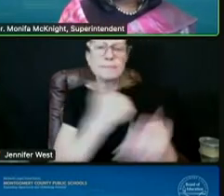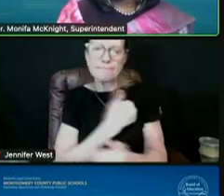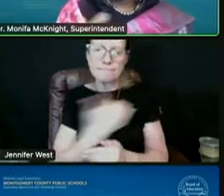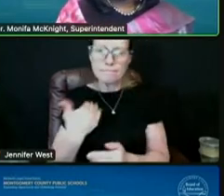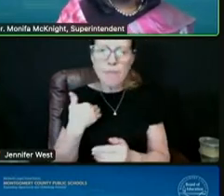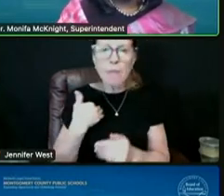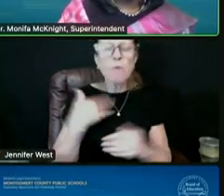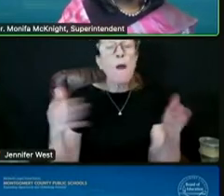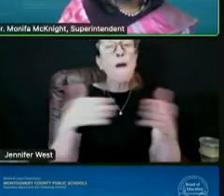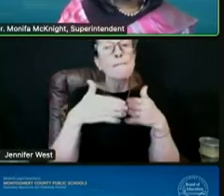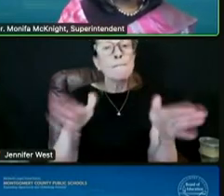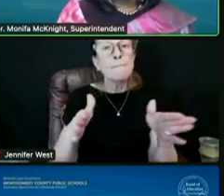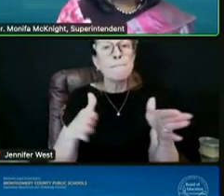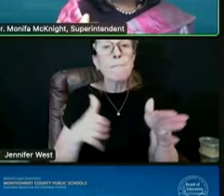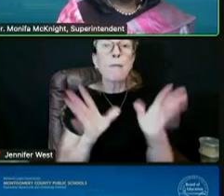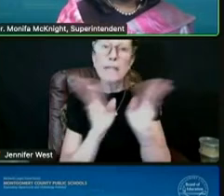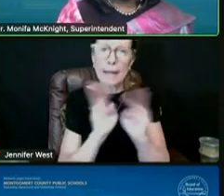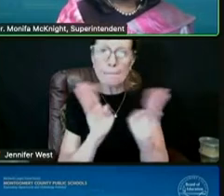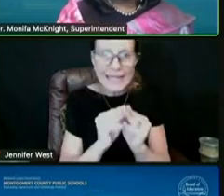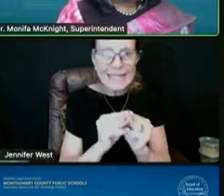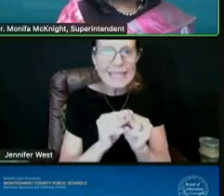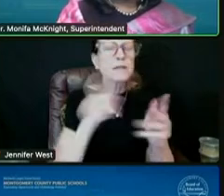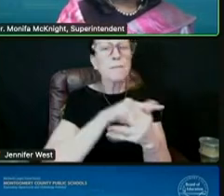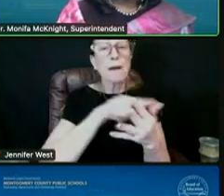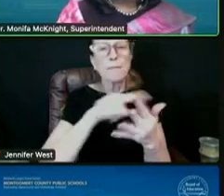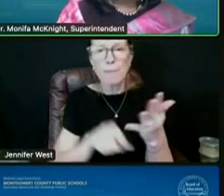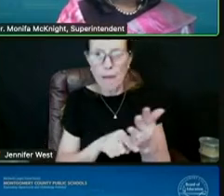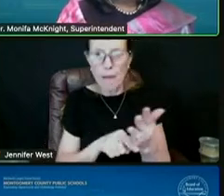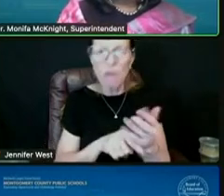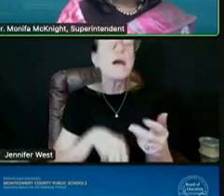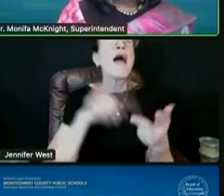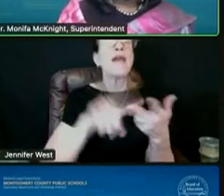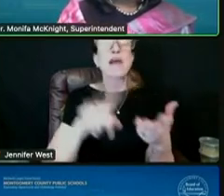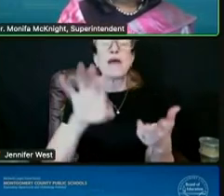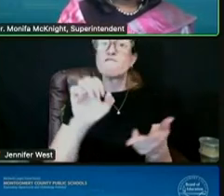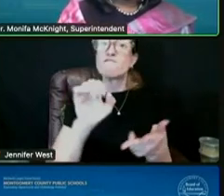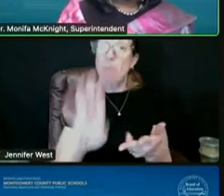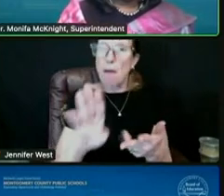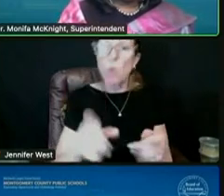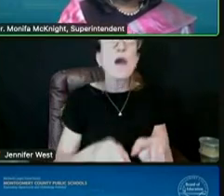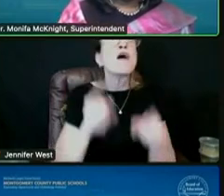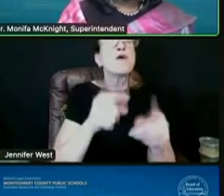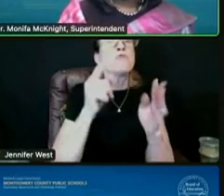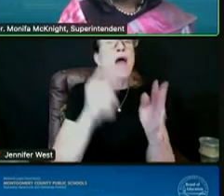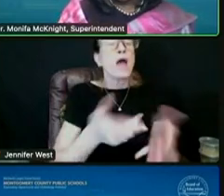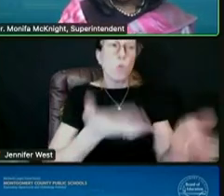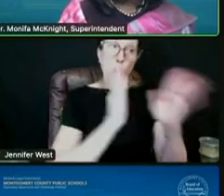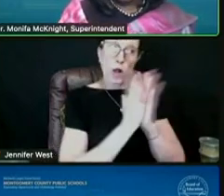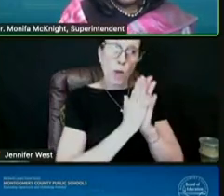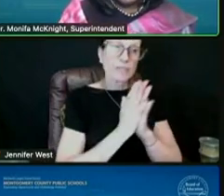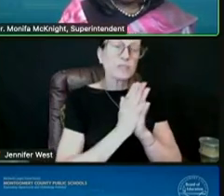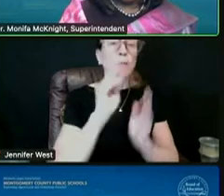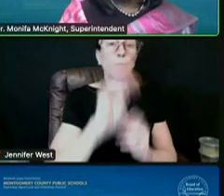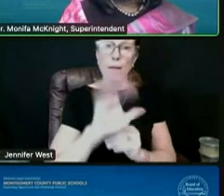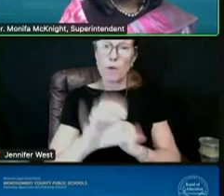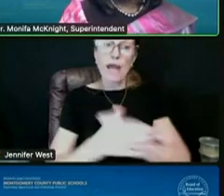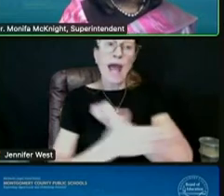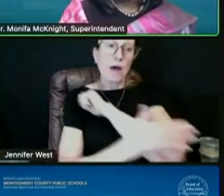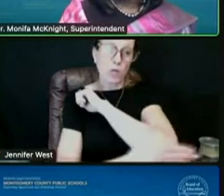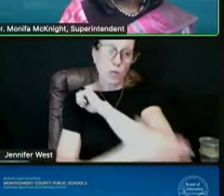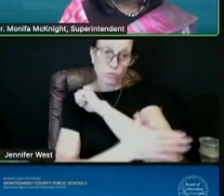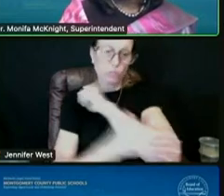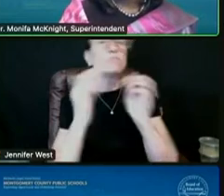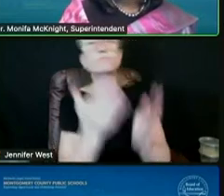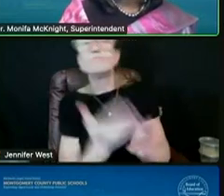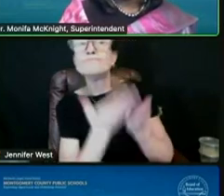hearings, public comment, whatever it may be. And but again, by February, they then make a request to the county. After that happens, the